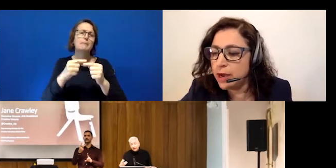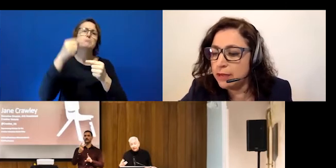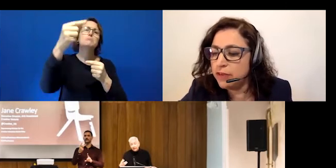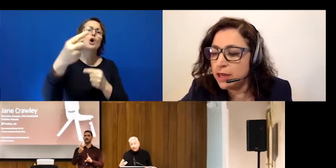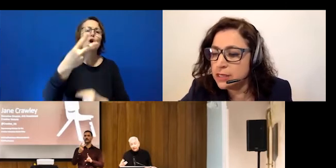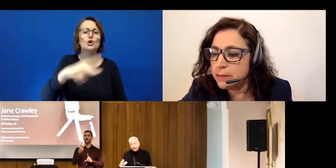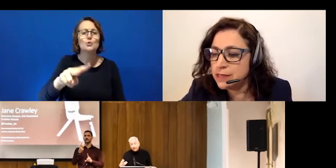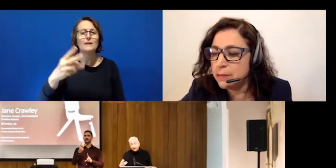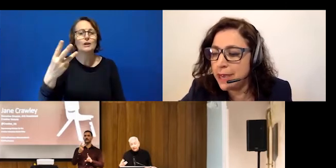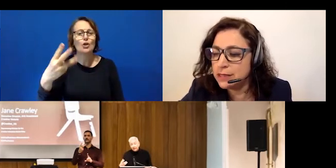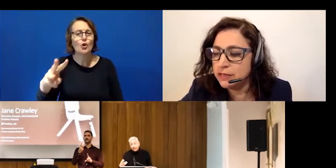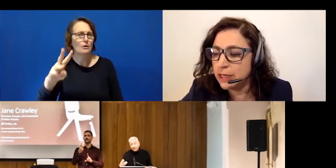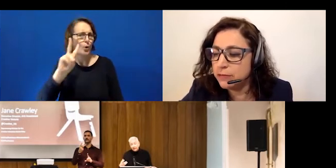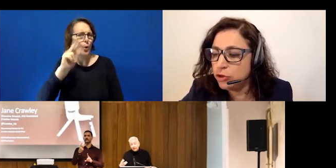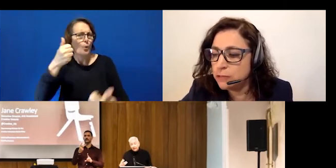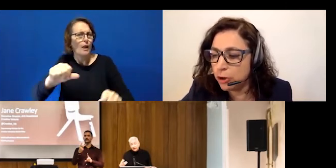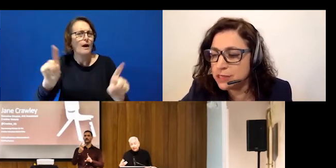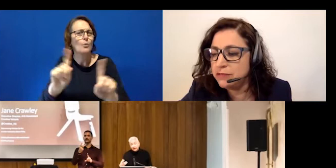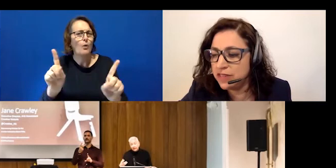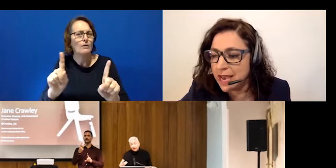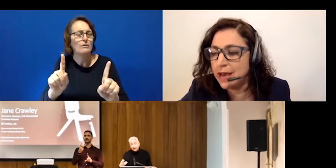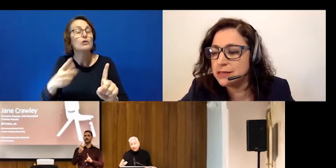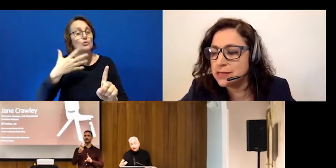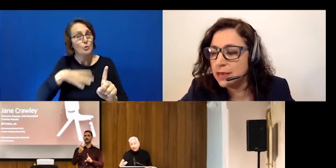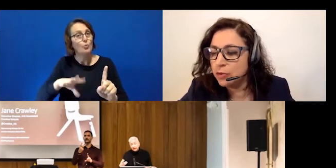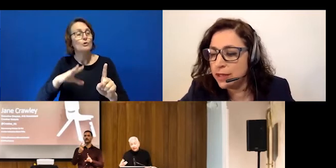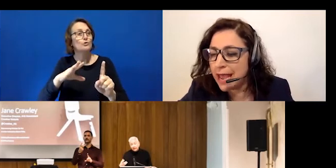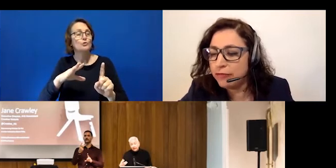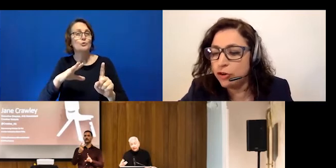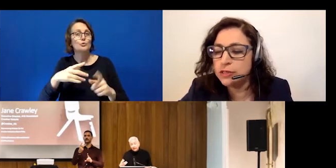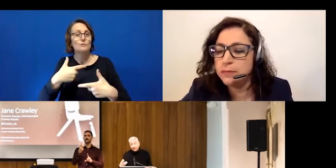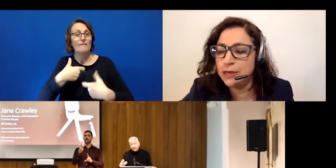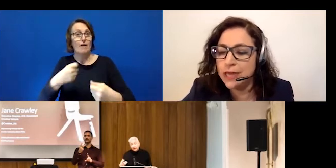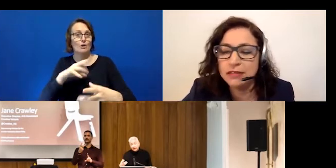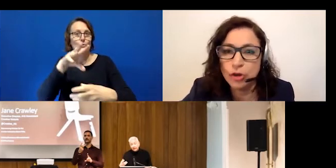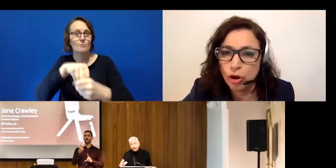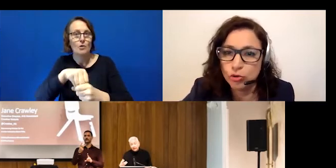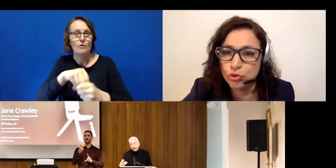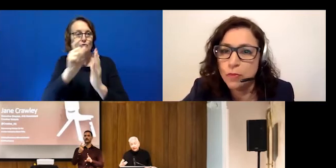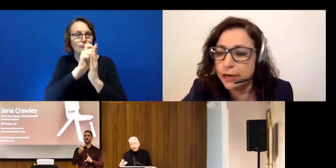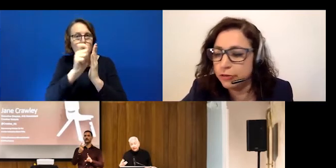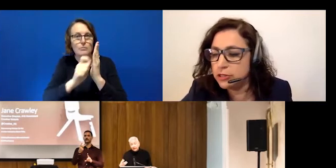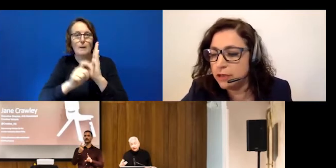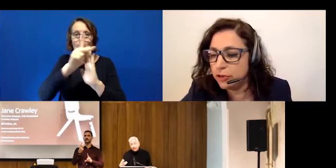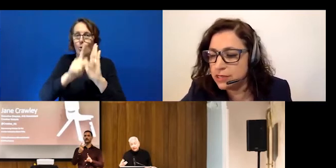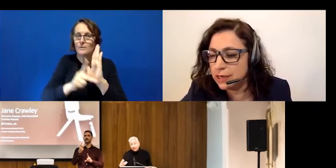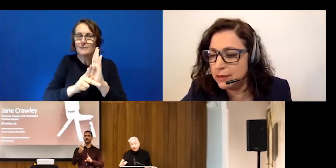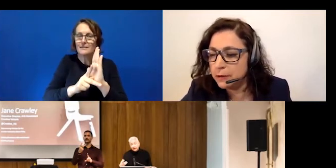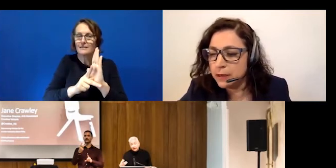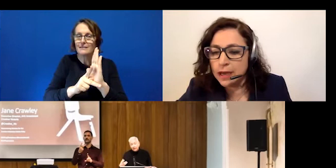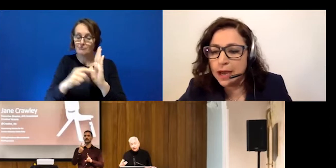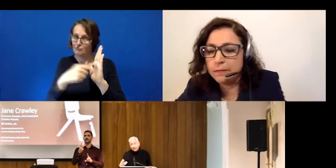we were invited to participate to develop future policy for the arts, with our focus being on ethnocultural migrant